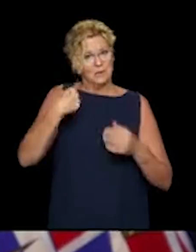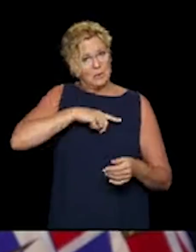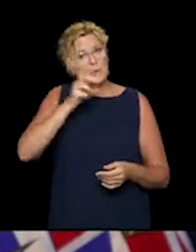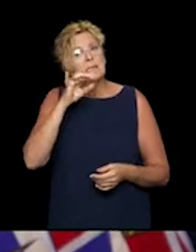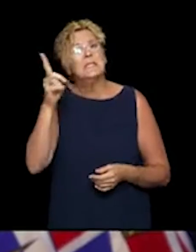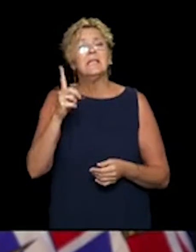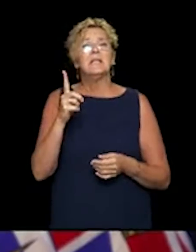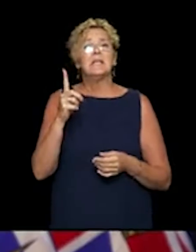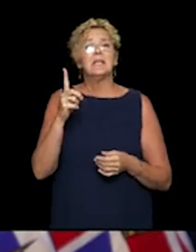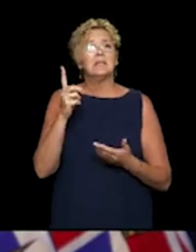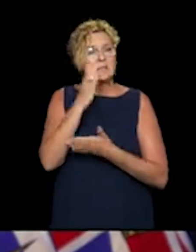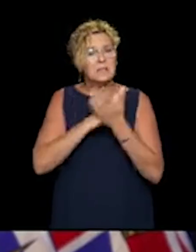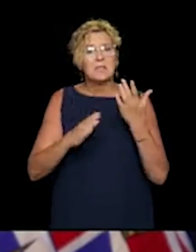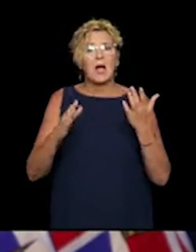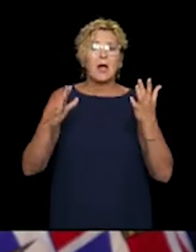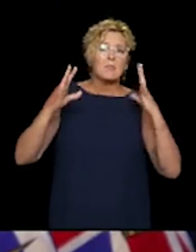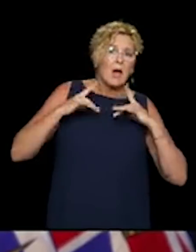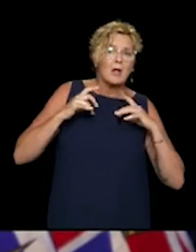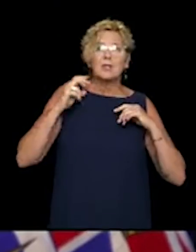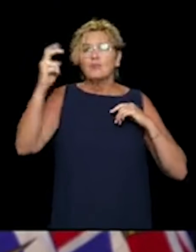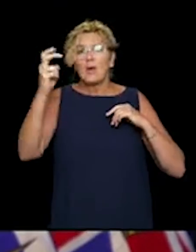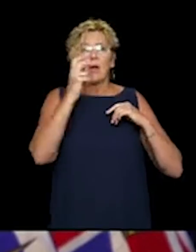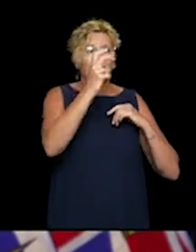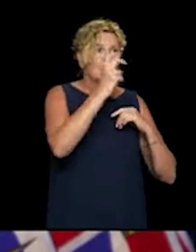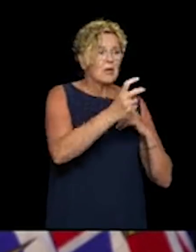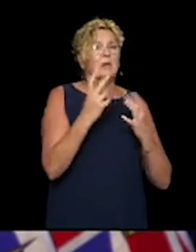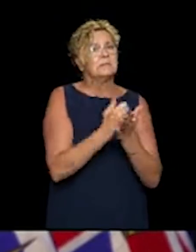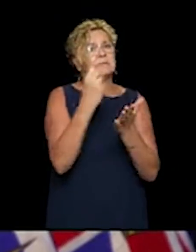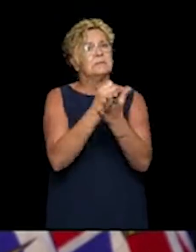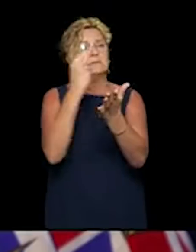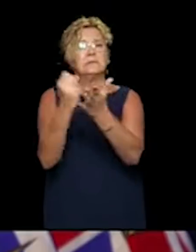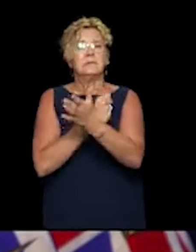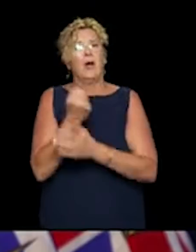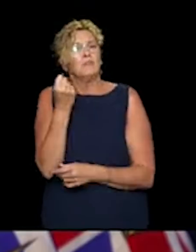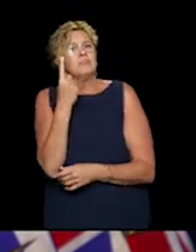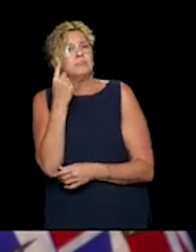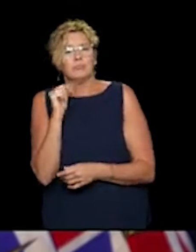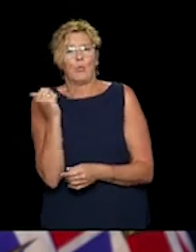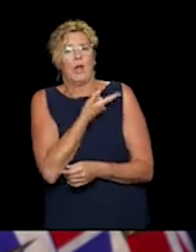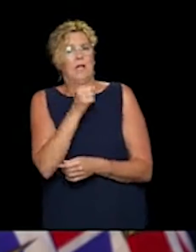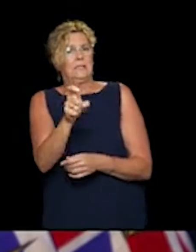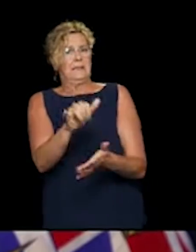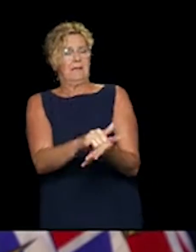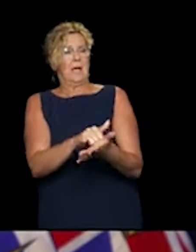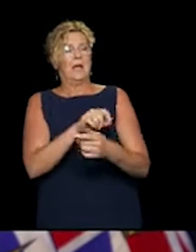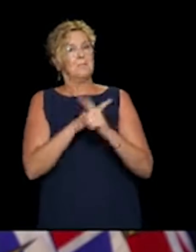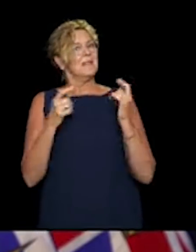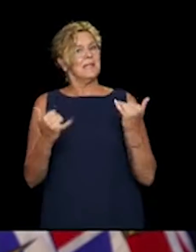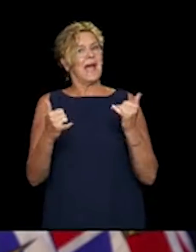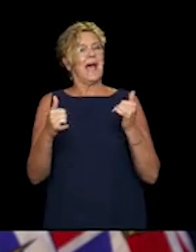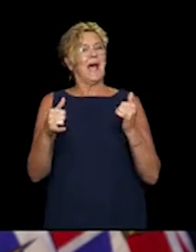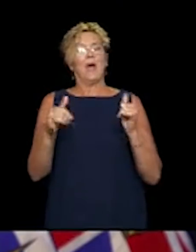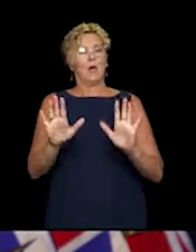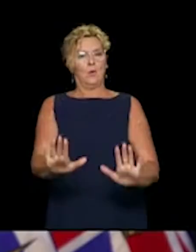province, and many of us recharged. Now we must slow down on our social interactions,